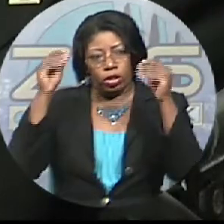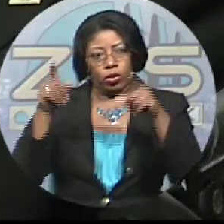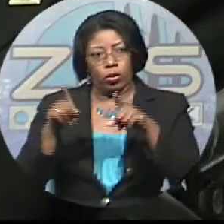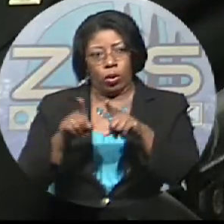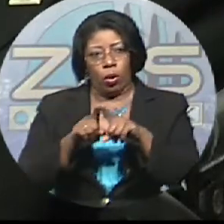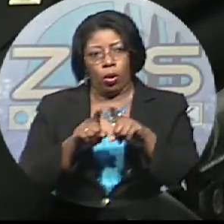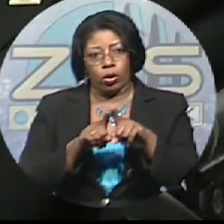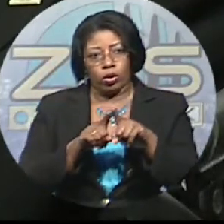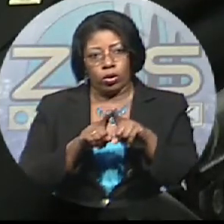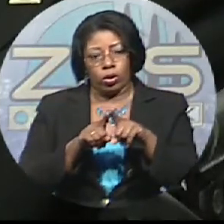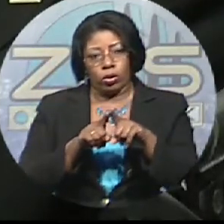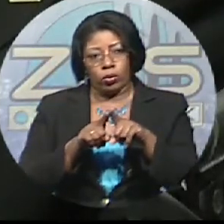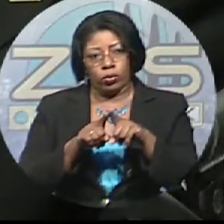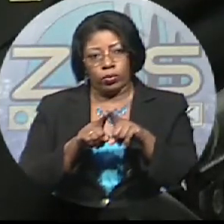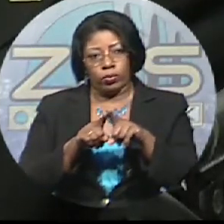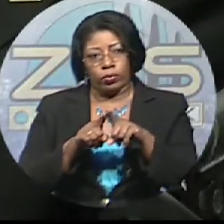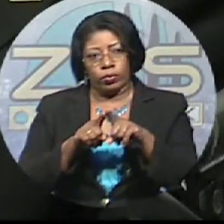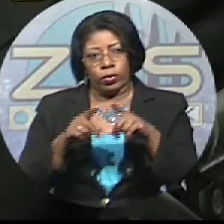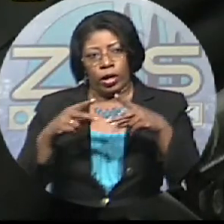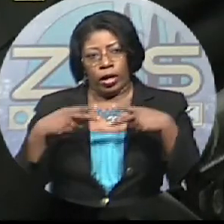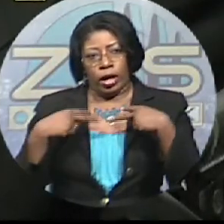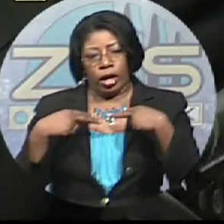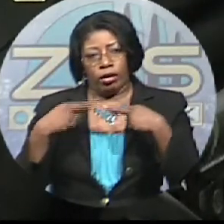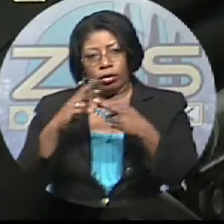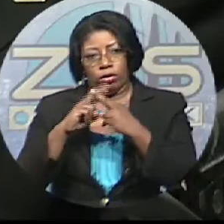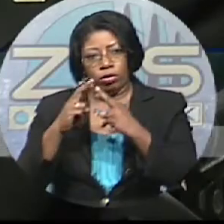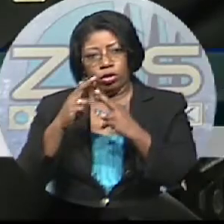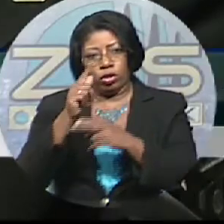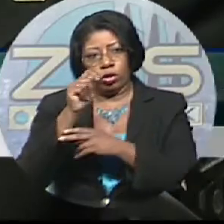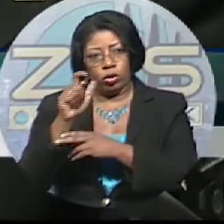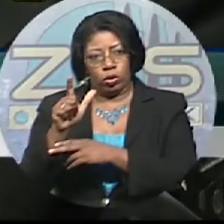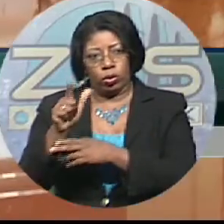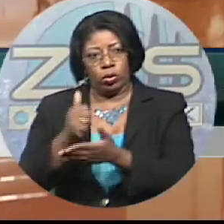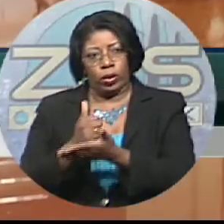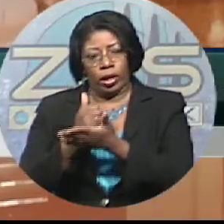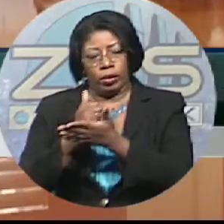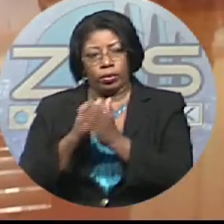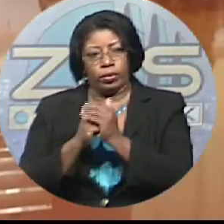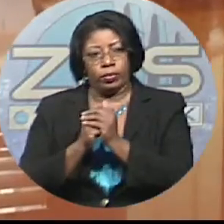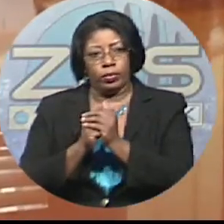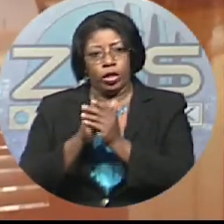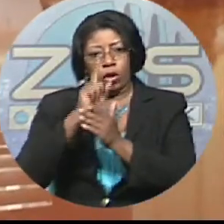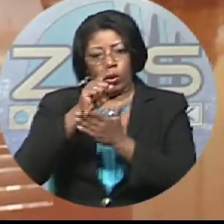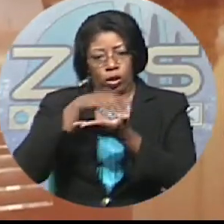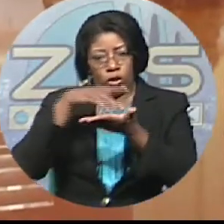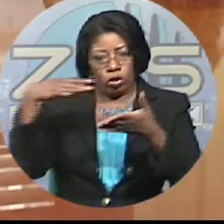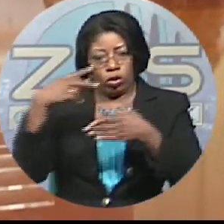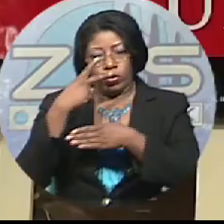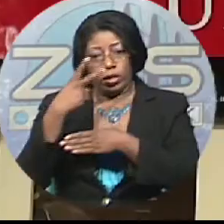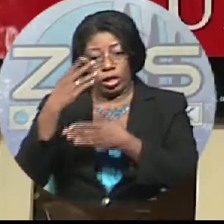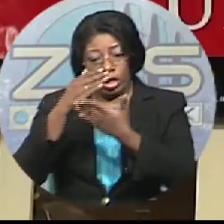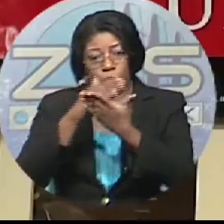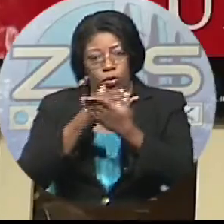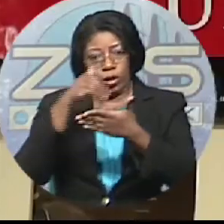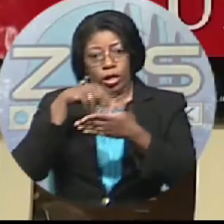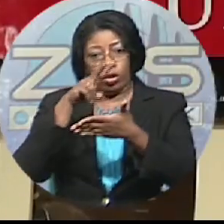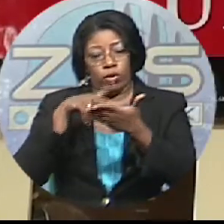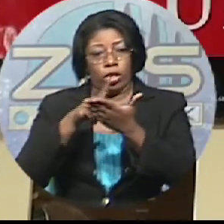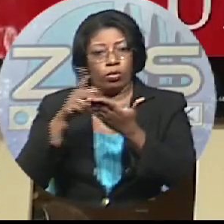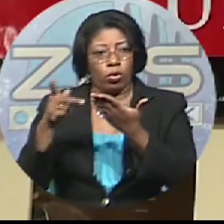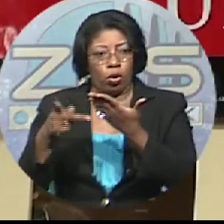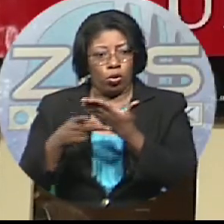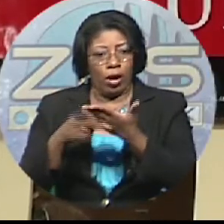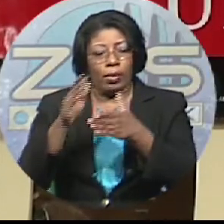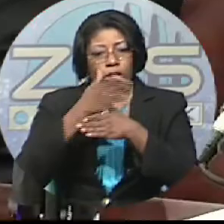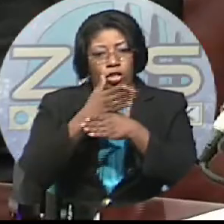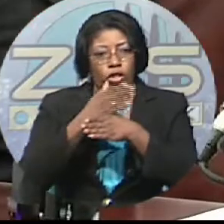also have a viable and revolutionary tool to reach them with. One of those students who has seen improvement through the reading program